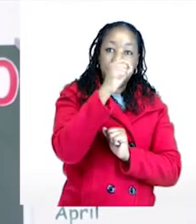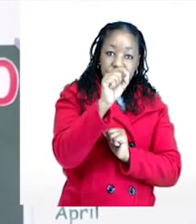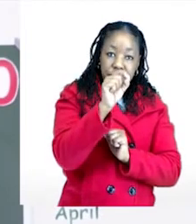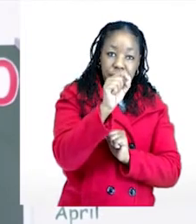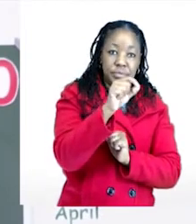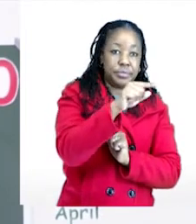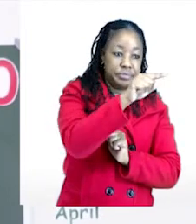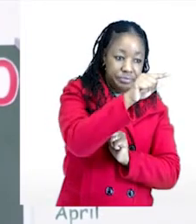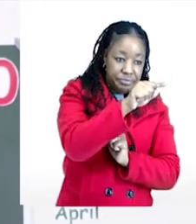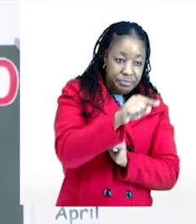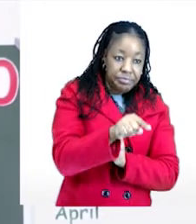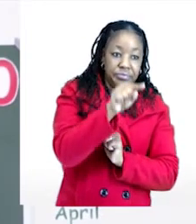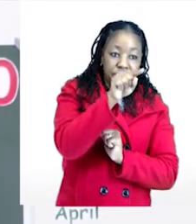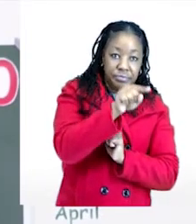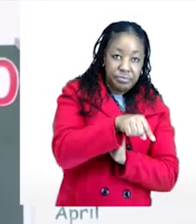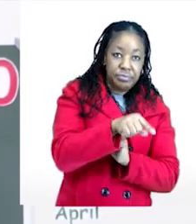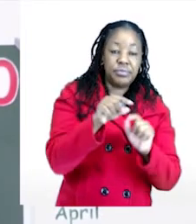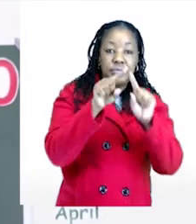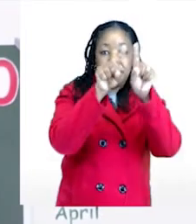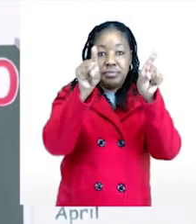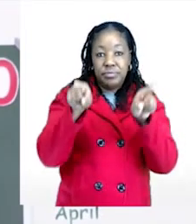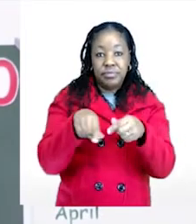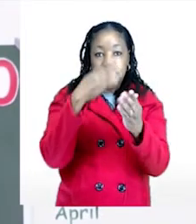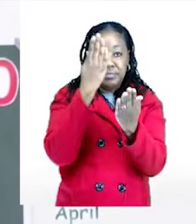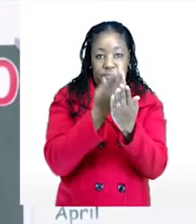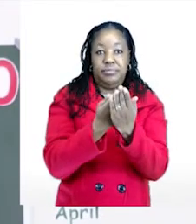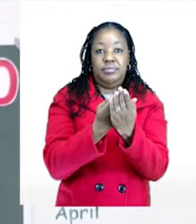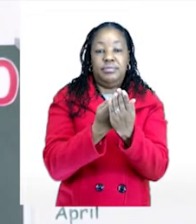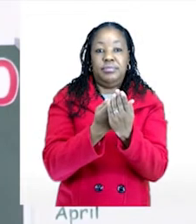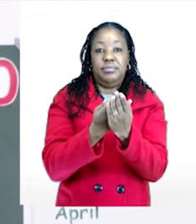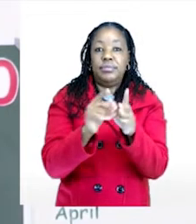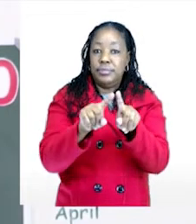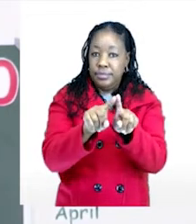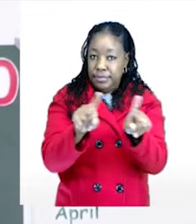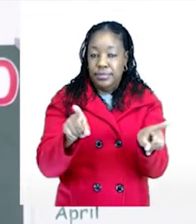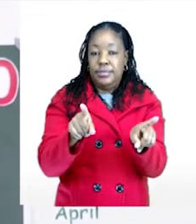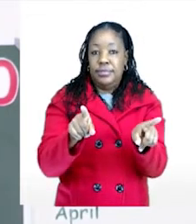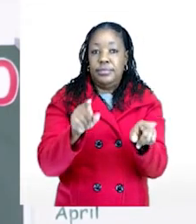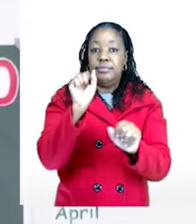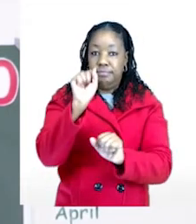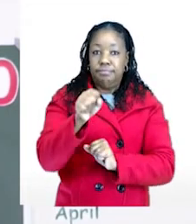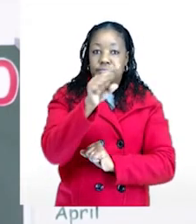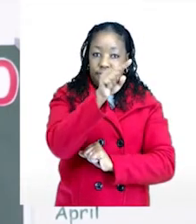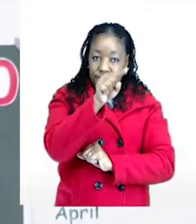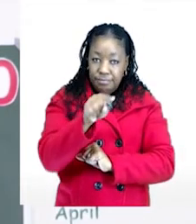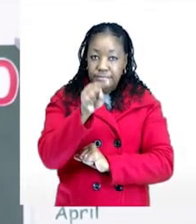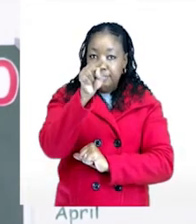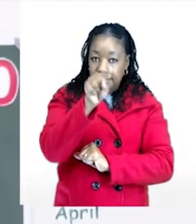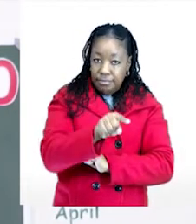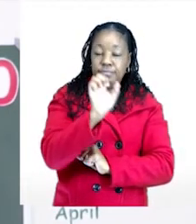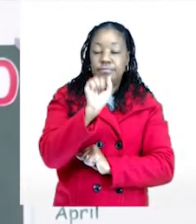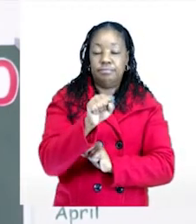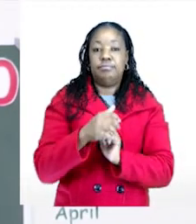the picture that looks different. This bucket is different, so I have marked it with